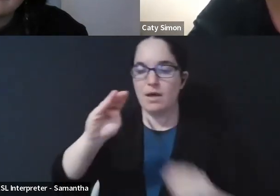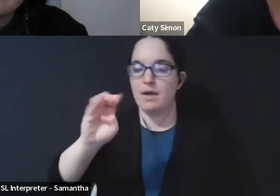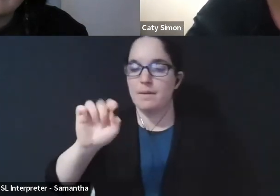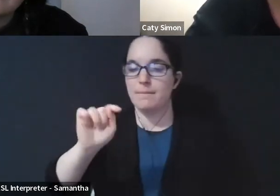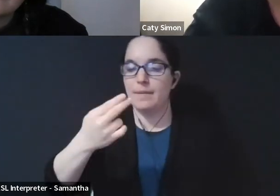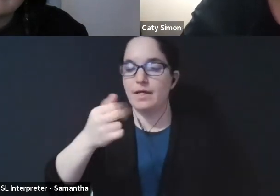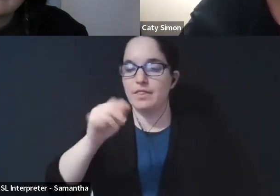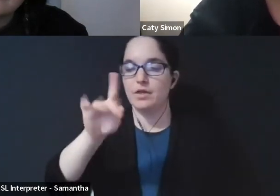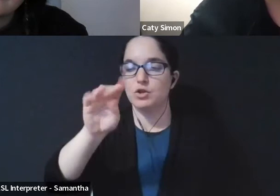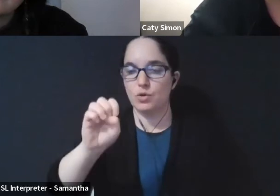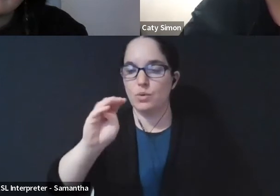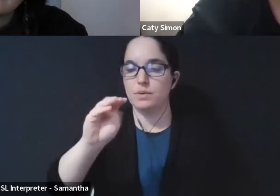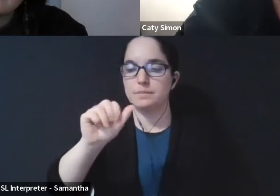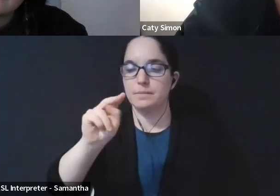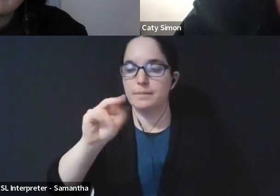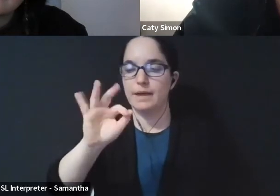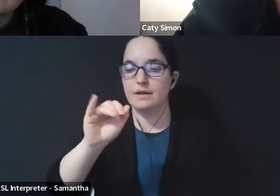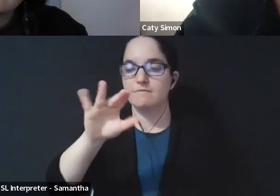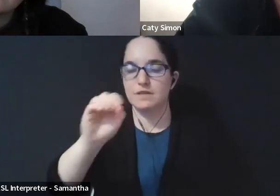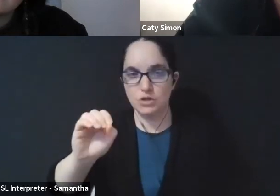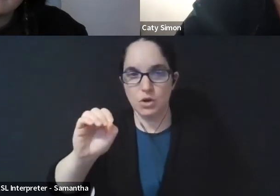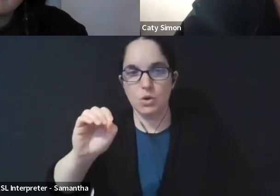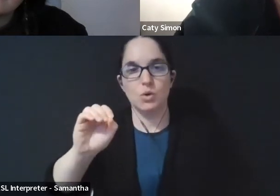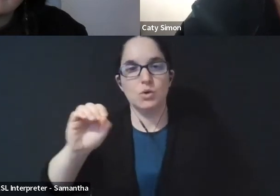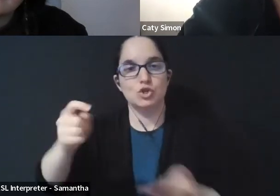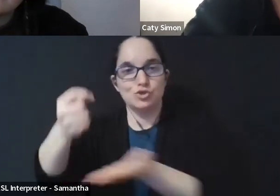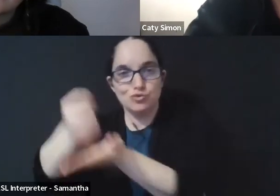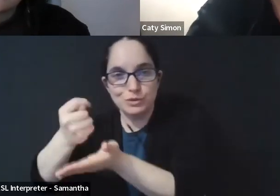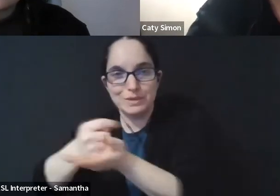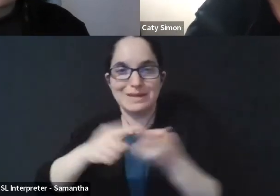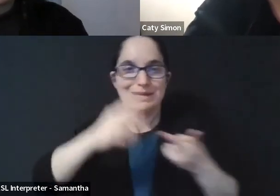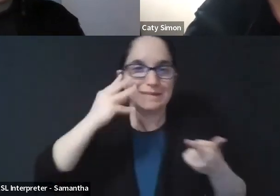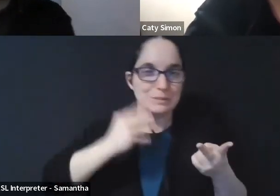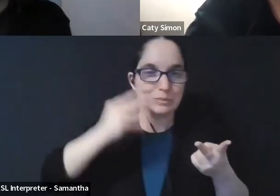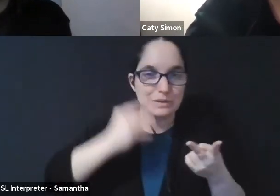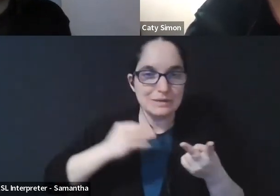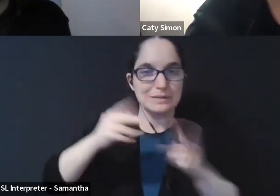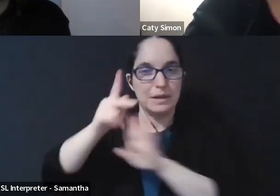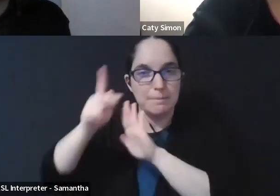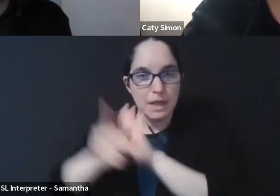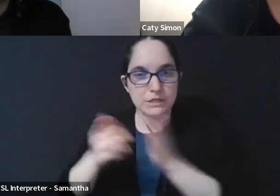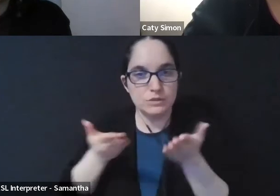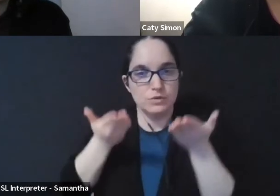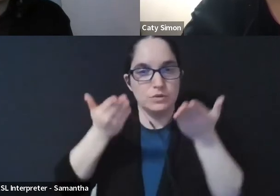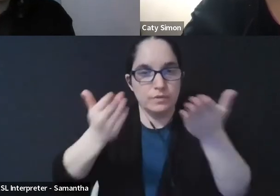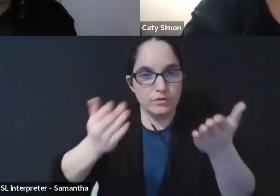it's entitled The Methadone Manifesto, Treatment Experiences and Policy Recommendations from Methadone Patient Activists.